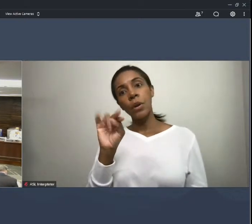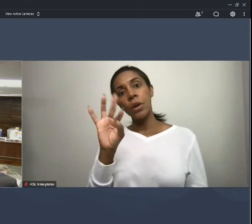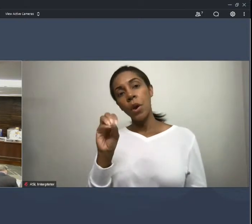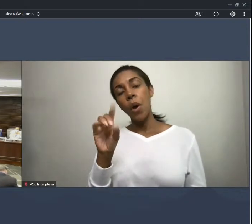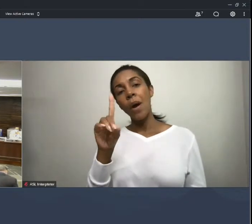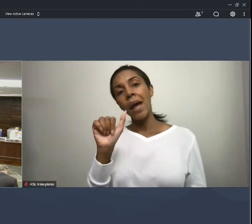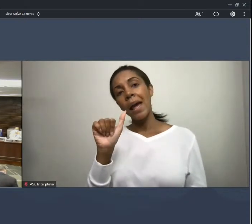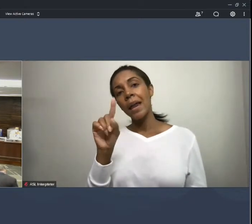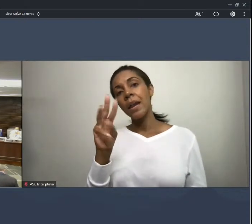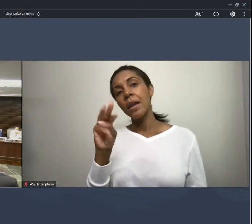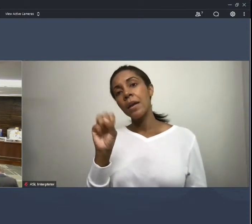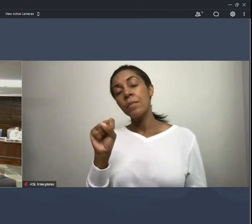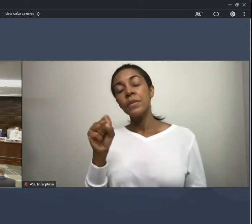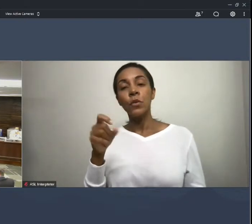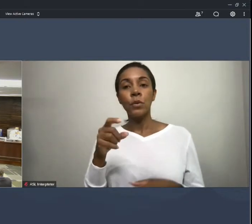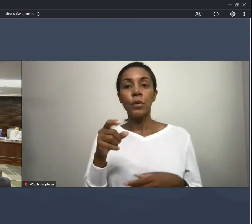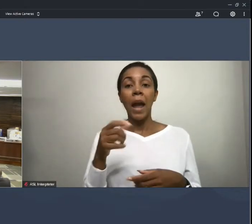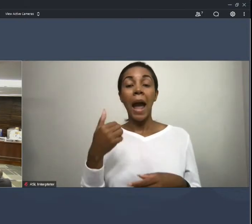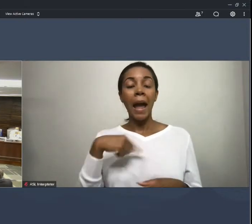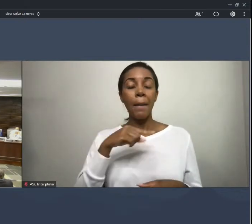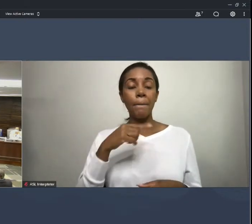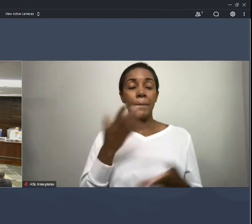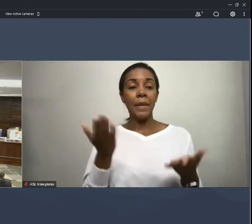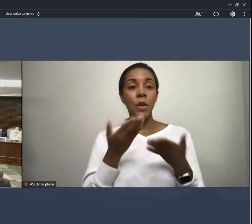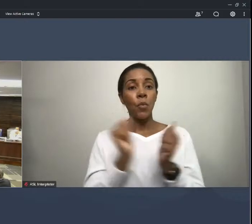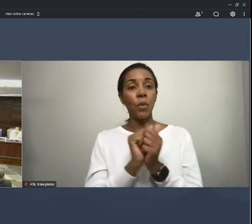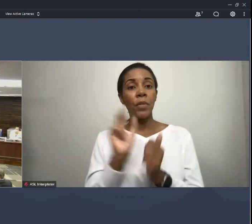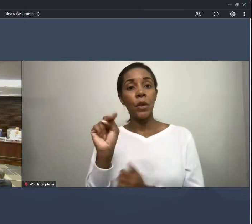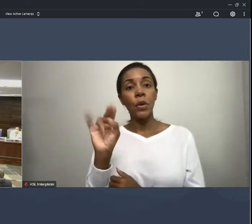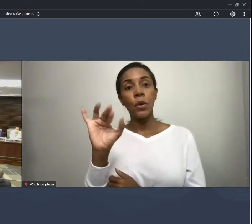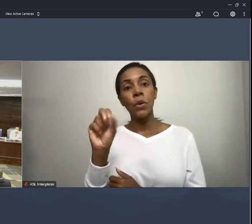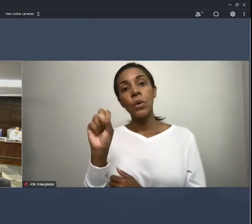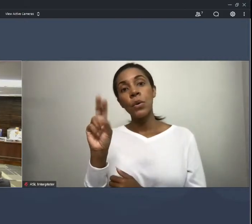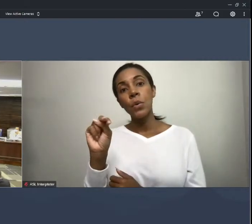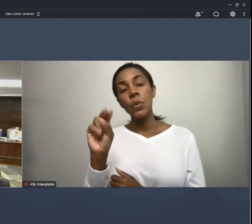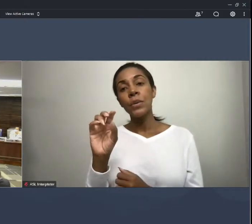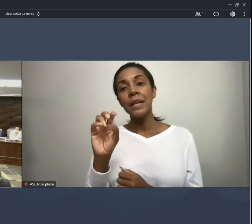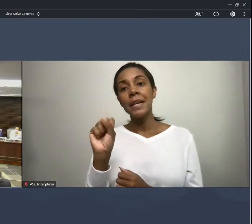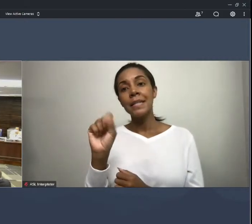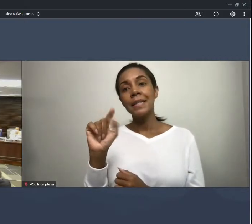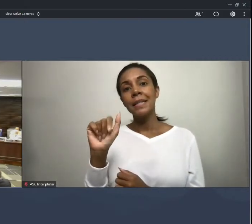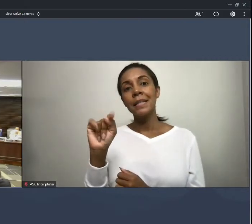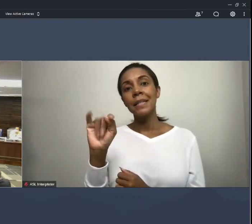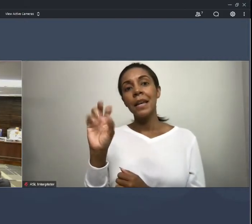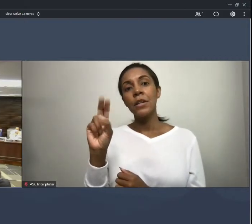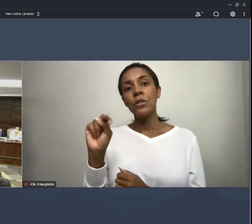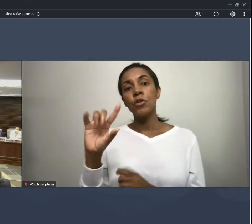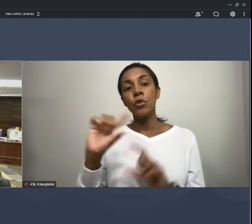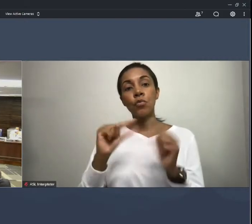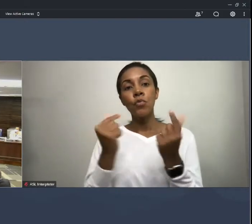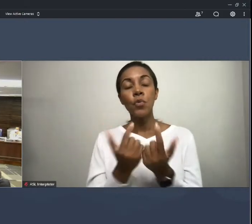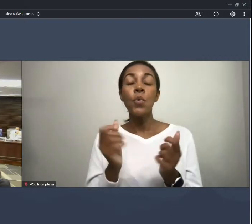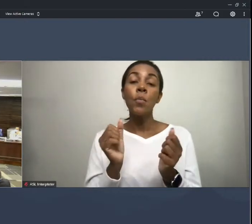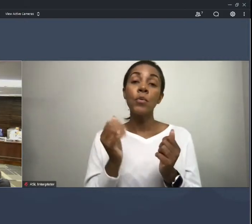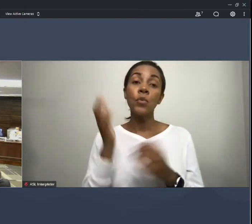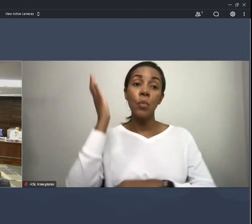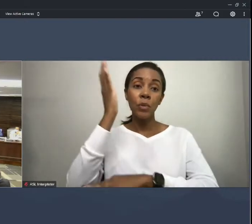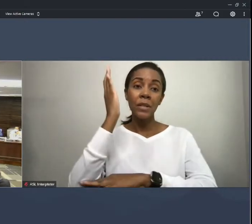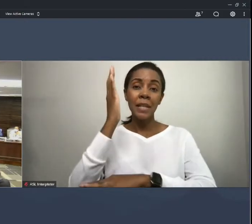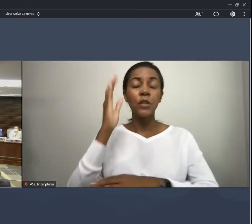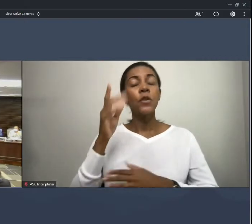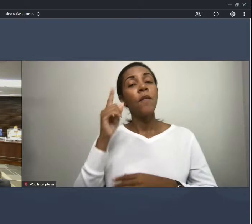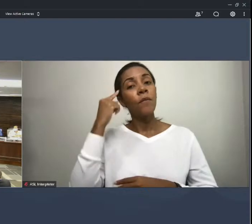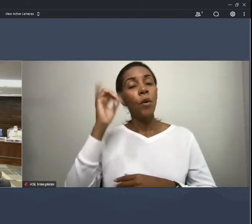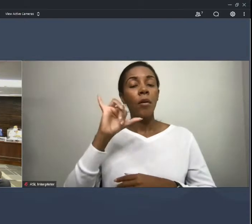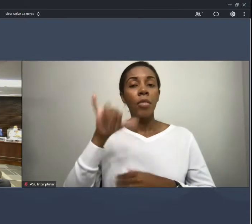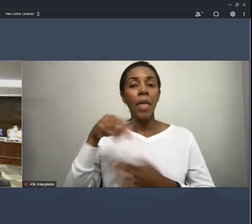am here with the Union Station Group, who will provide a presentation of their projected or proposed project